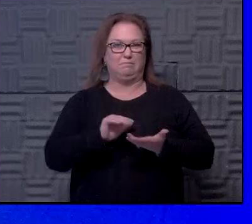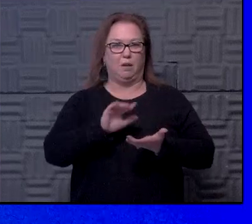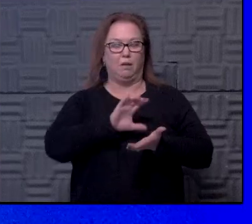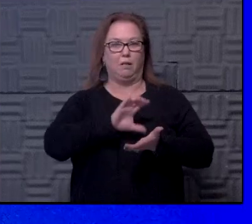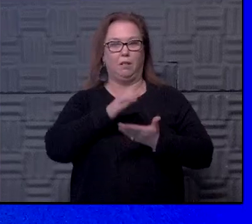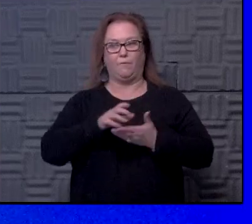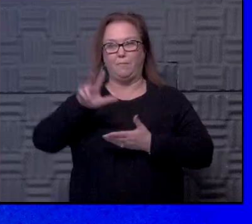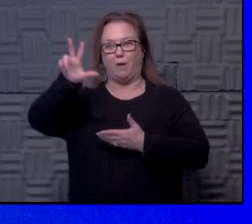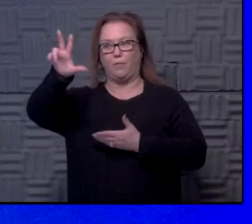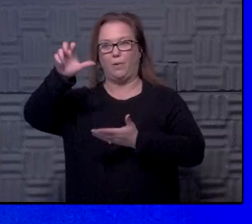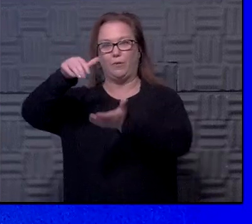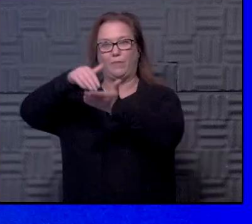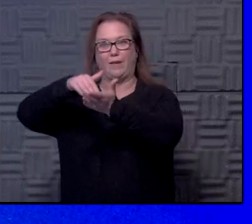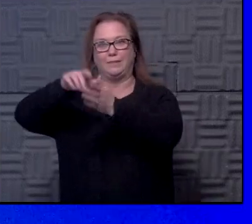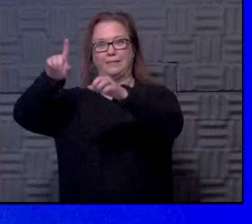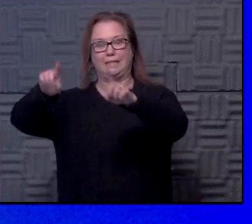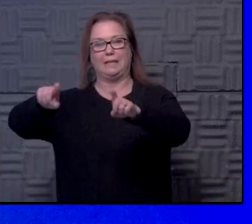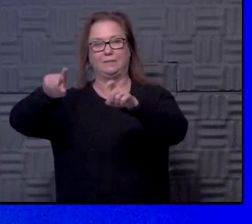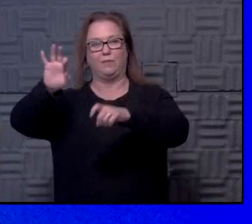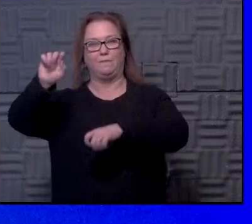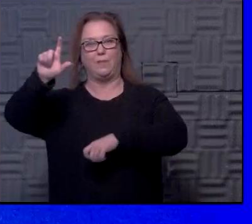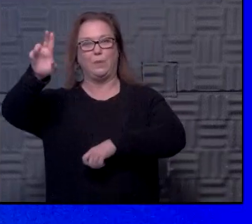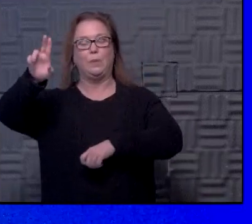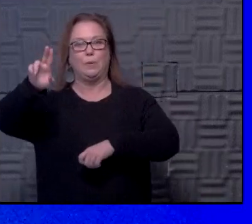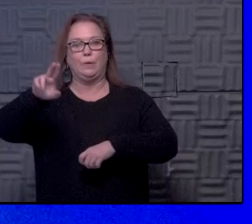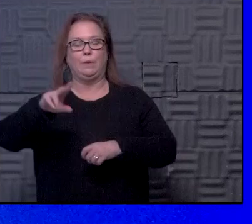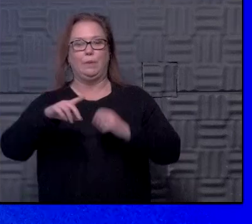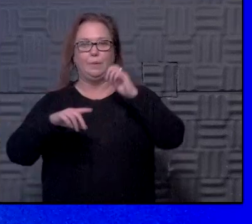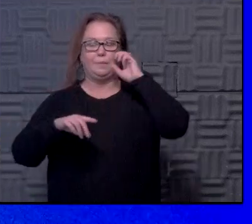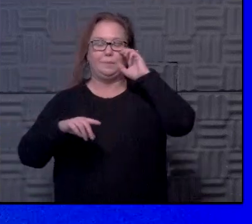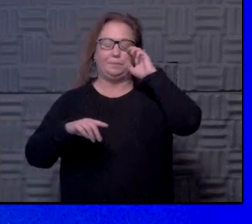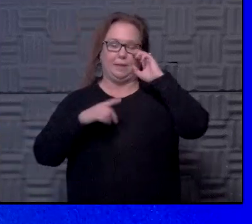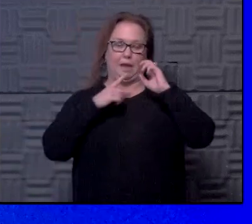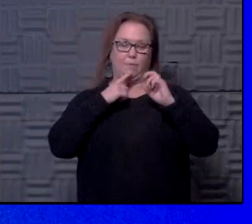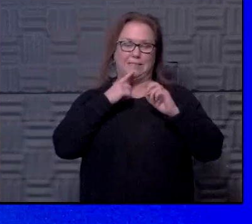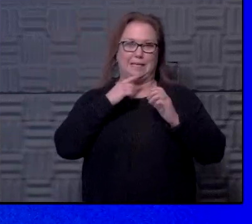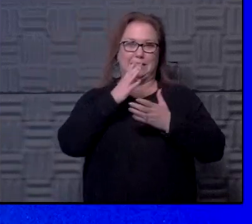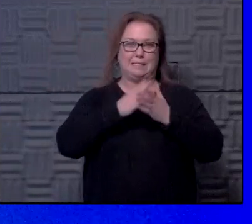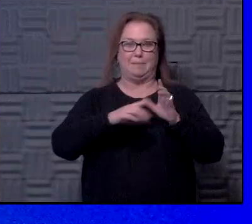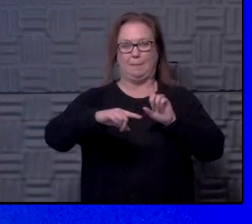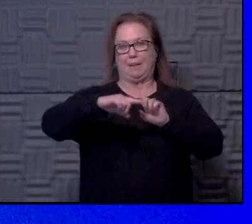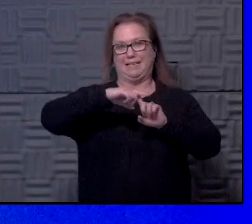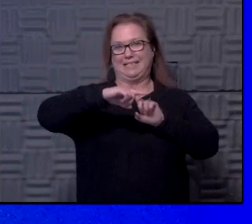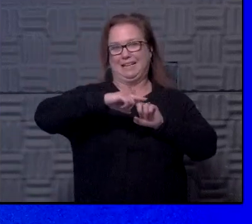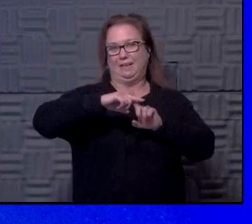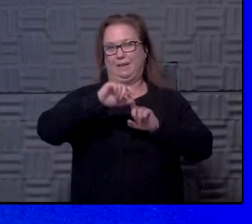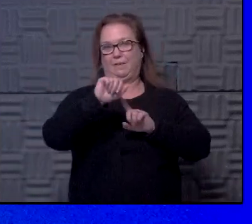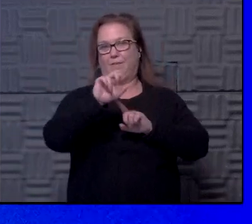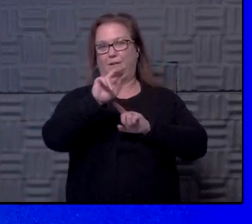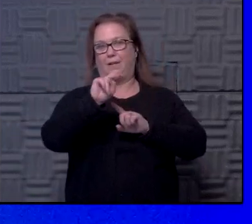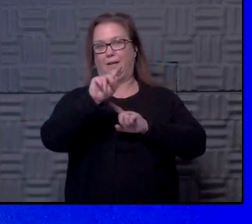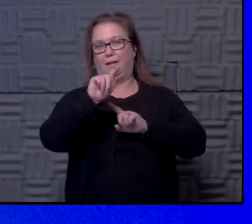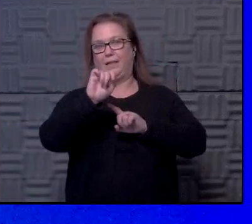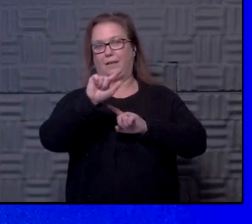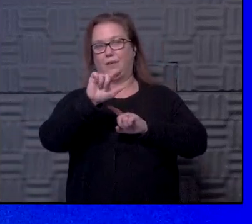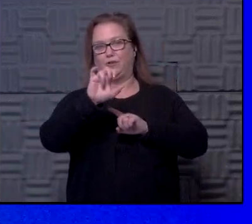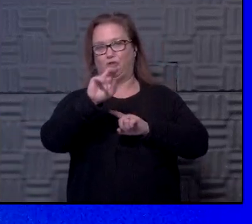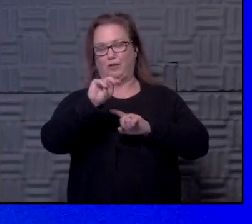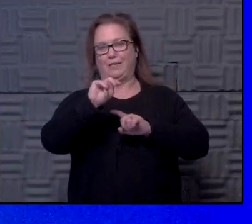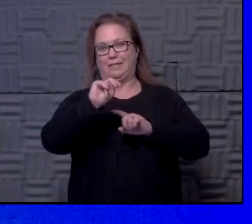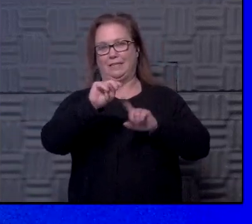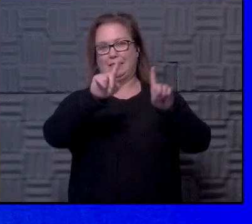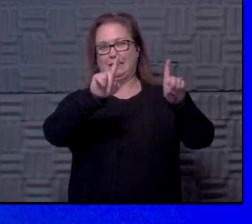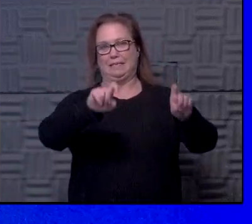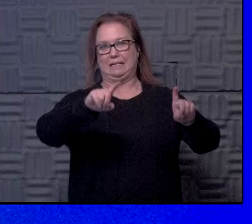about 300,000 tests being run. And I would even venture to say that some of those positives were maybe the antigen test, which we know can have